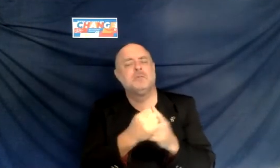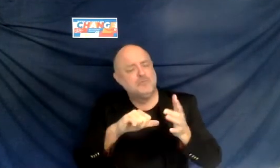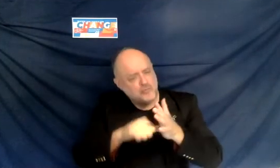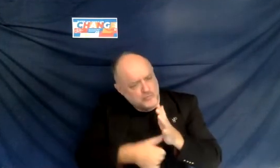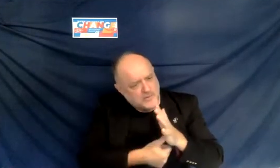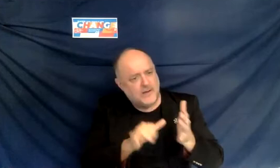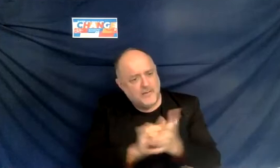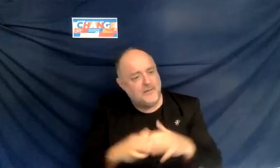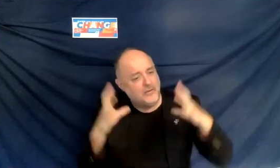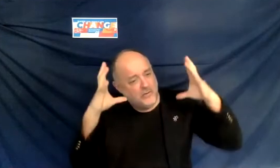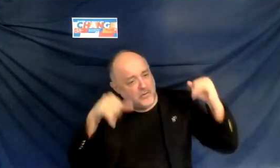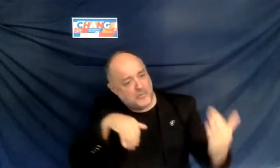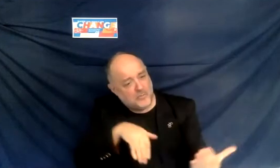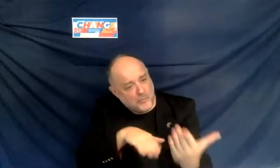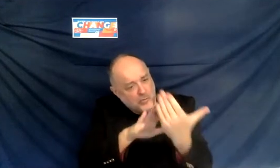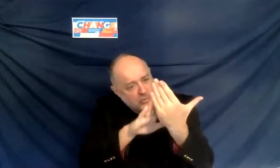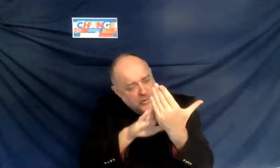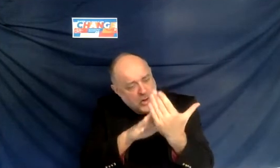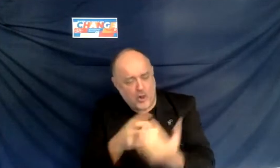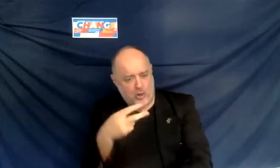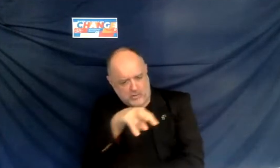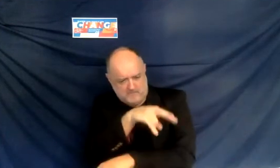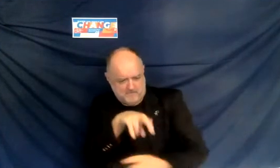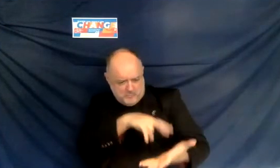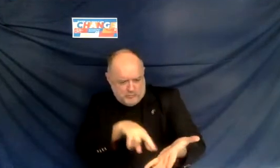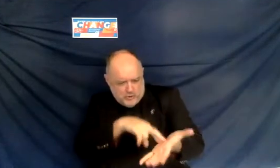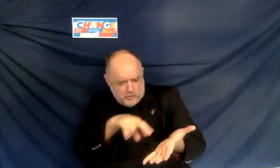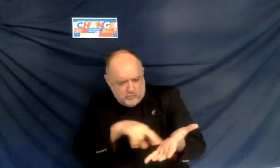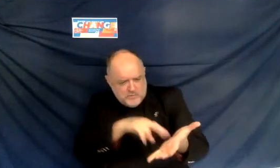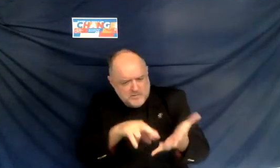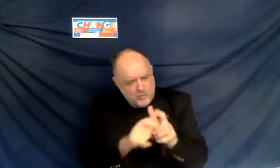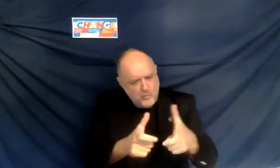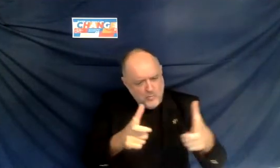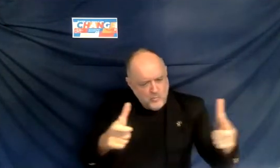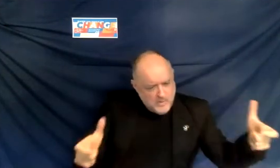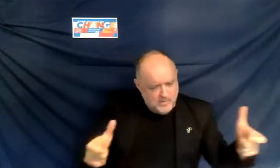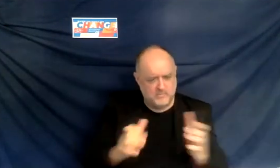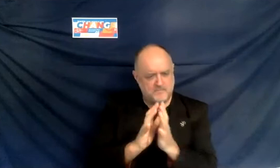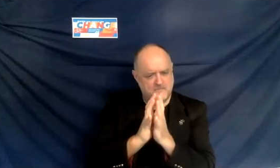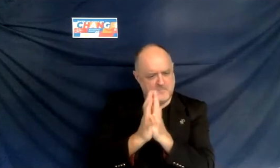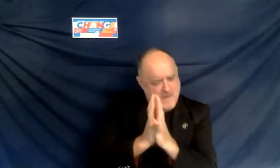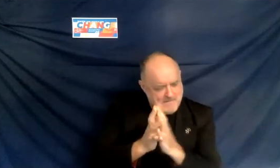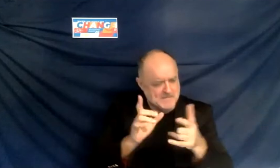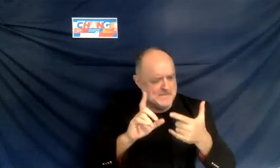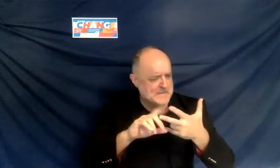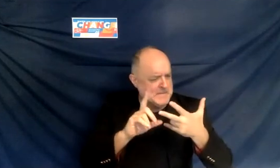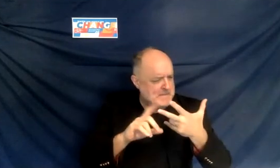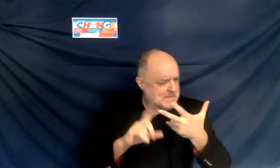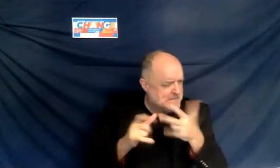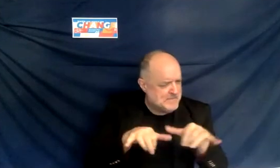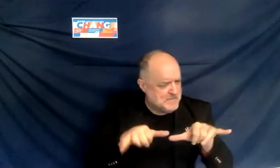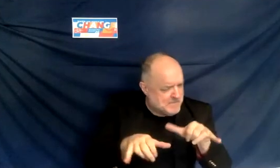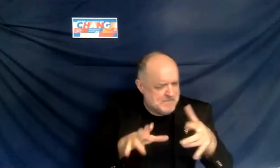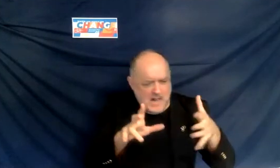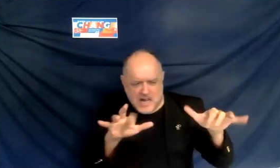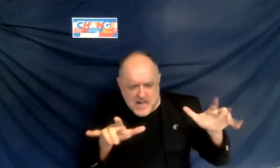Dutch approach is looking at the uses on that street, the width of the street, the volumes of traffic on that street, and making a decision, coming up with a solution